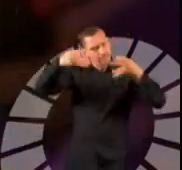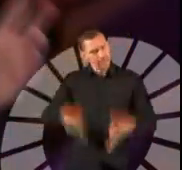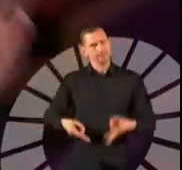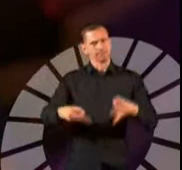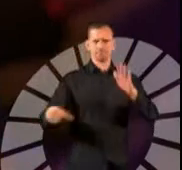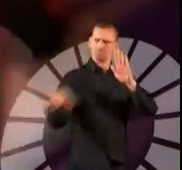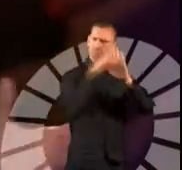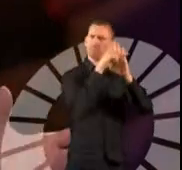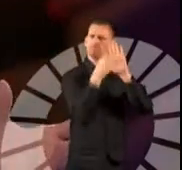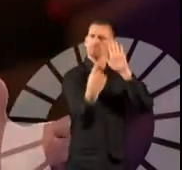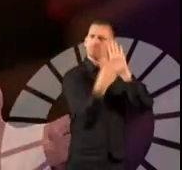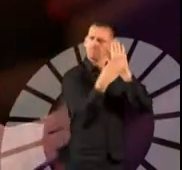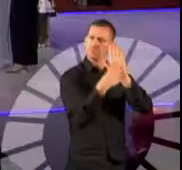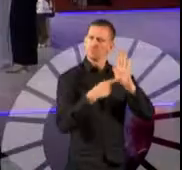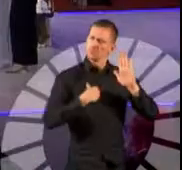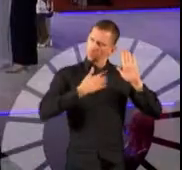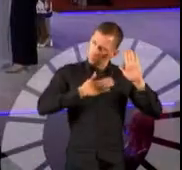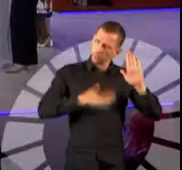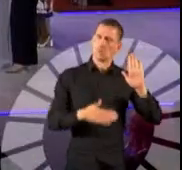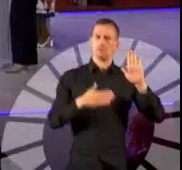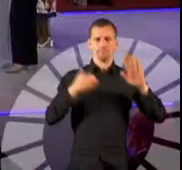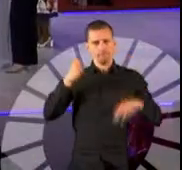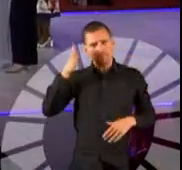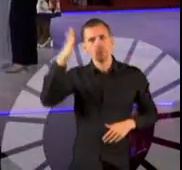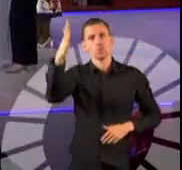of mankind, and it's a very important